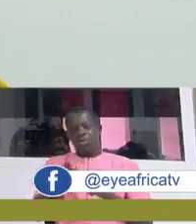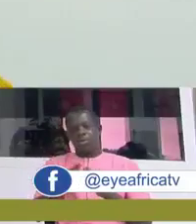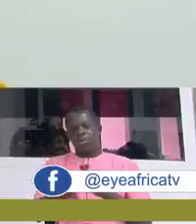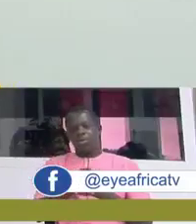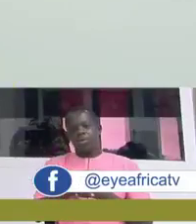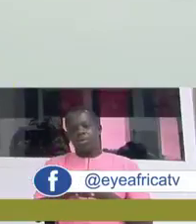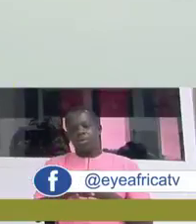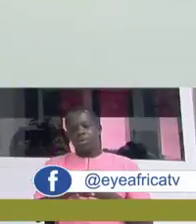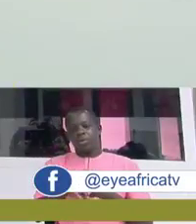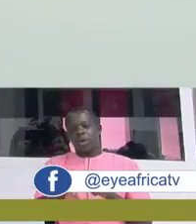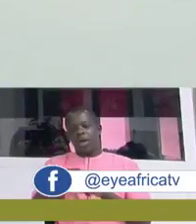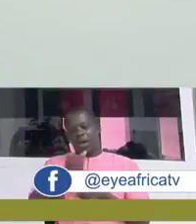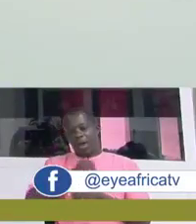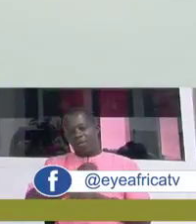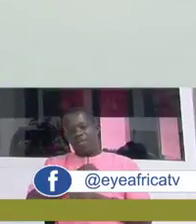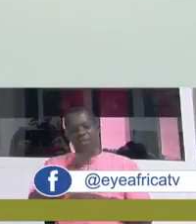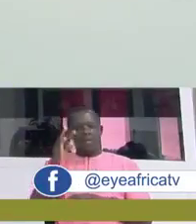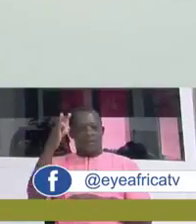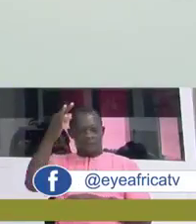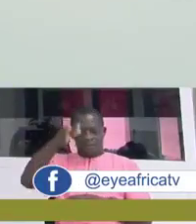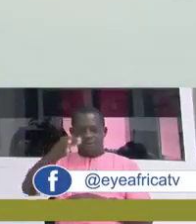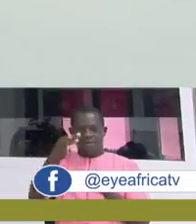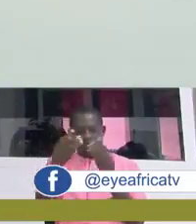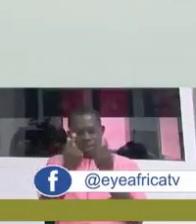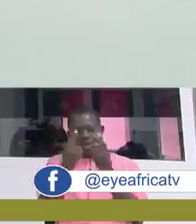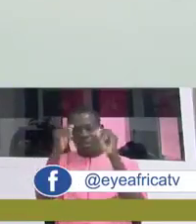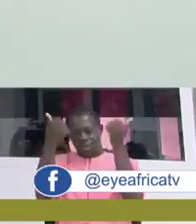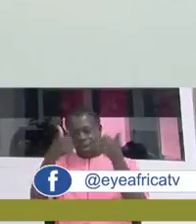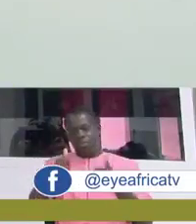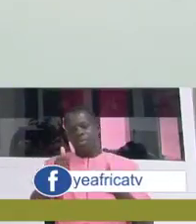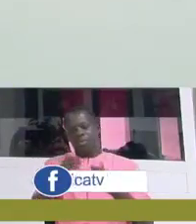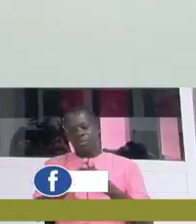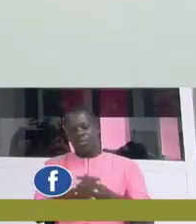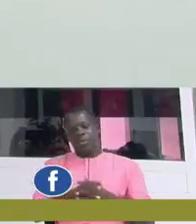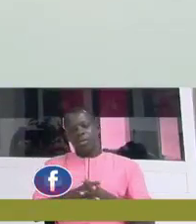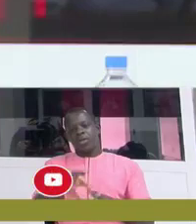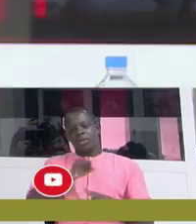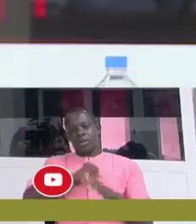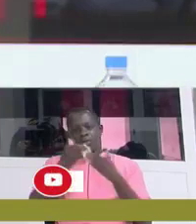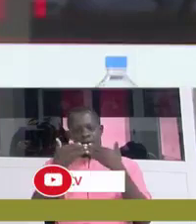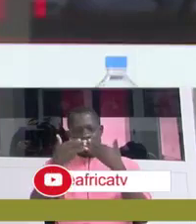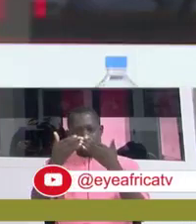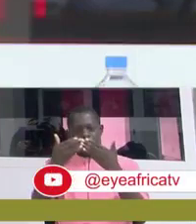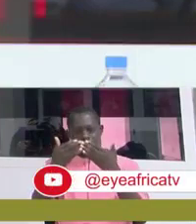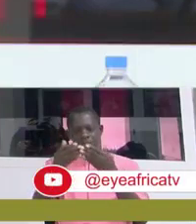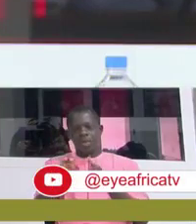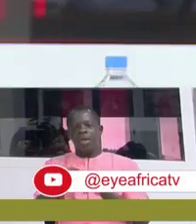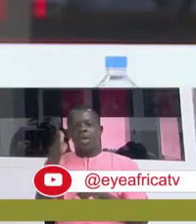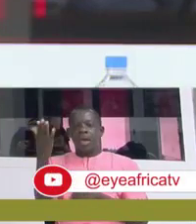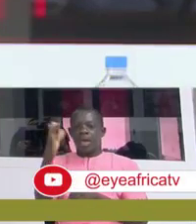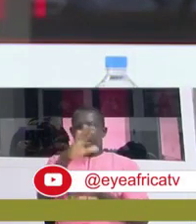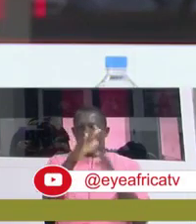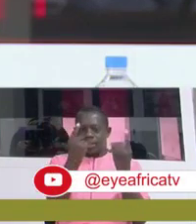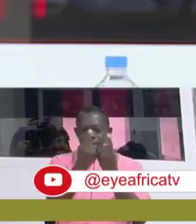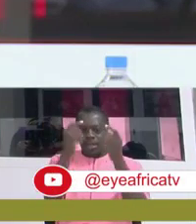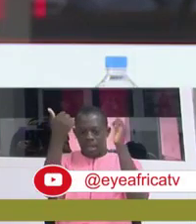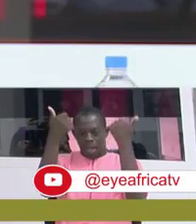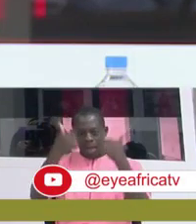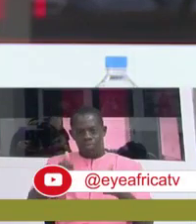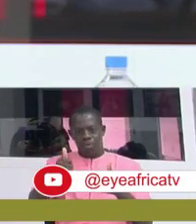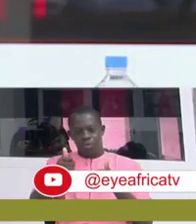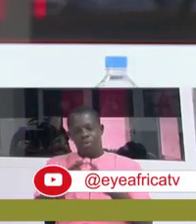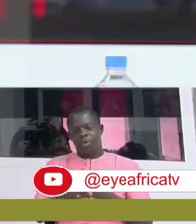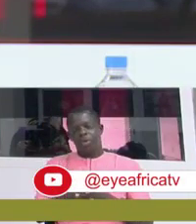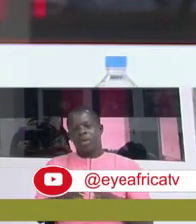I'm afraid tomorrow. Kayako. I said to him, "Jong fem bakoma. Whatever is lies behind